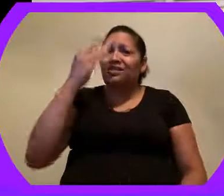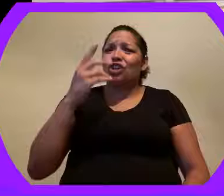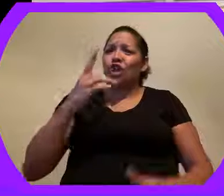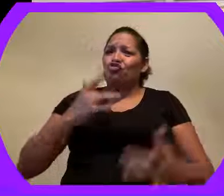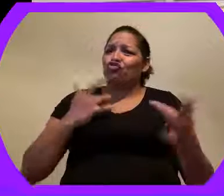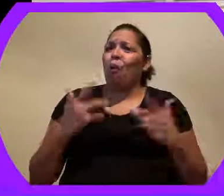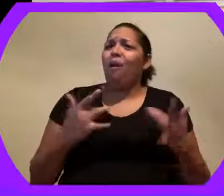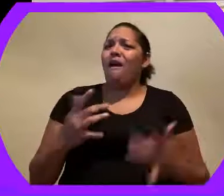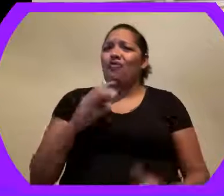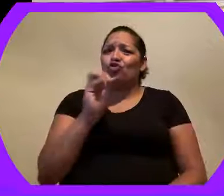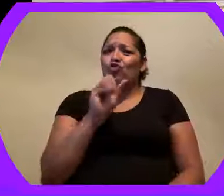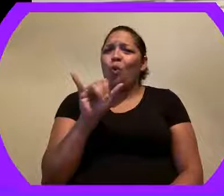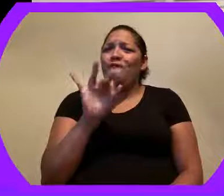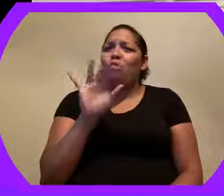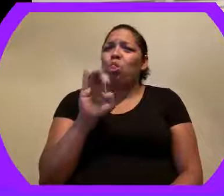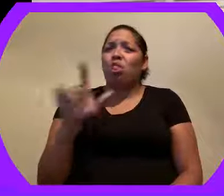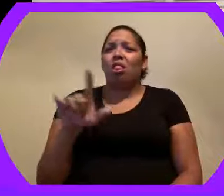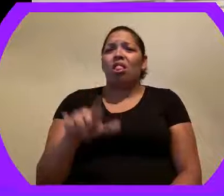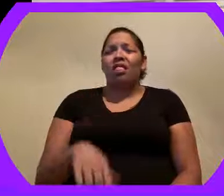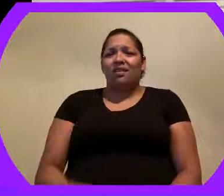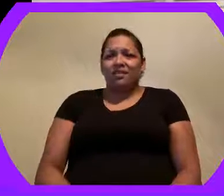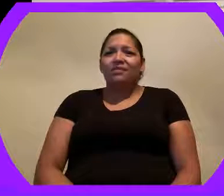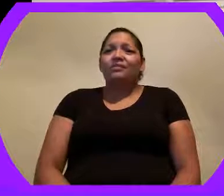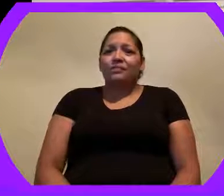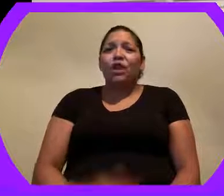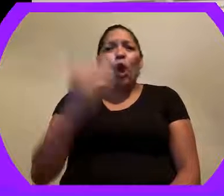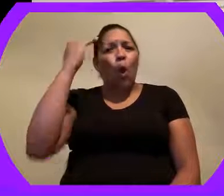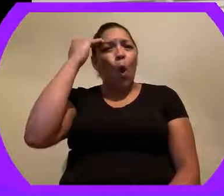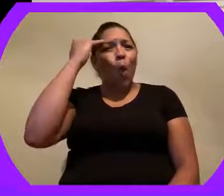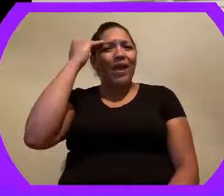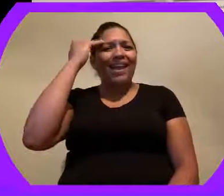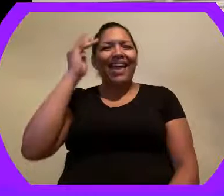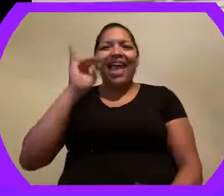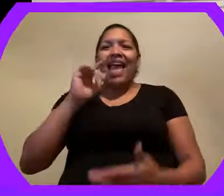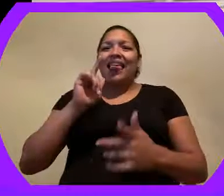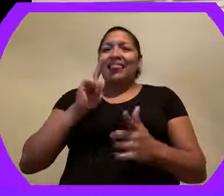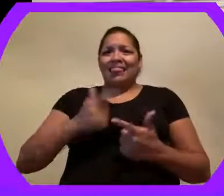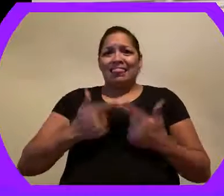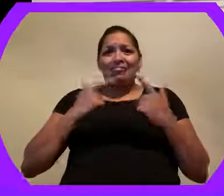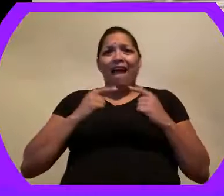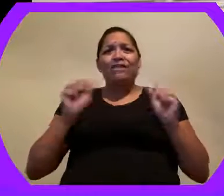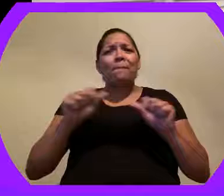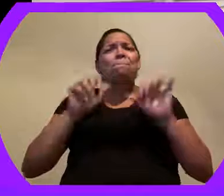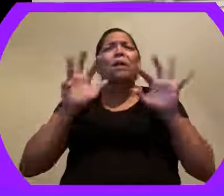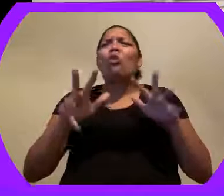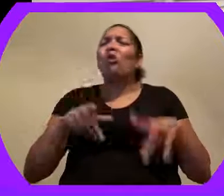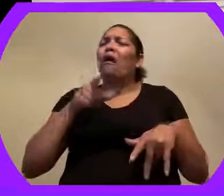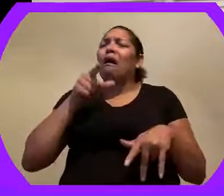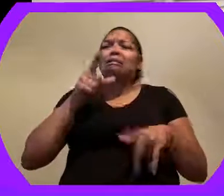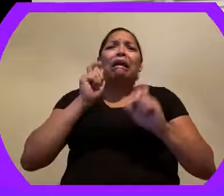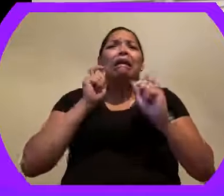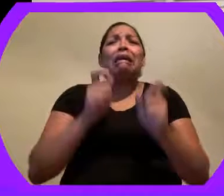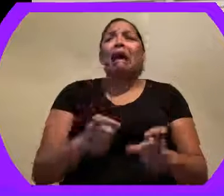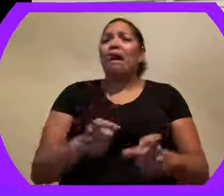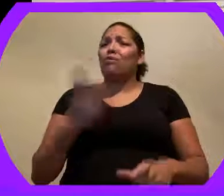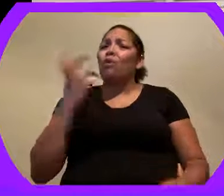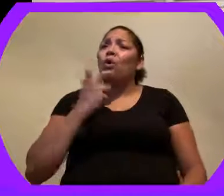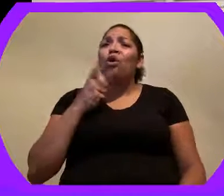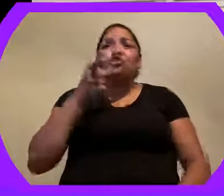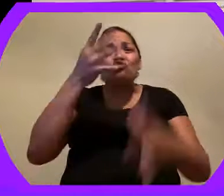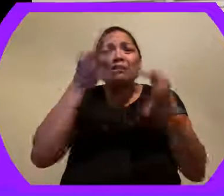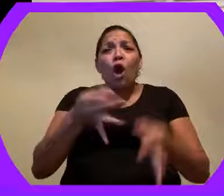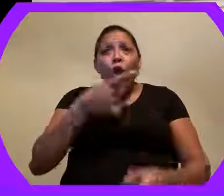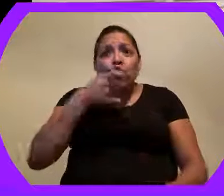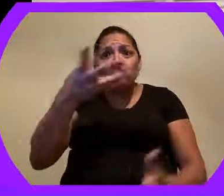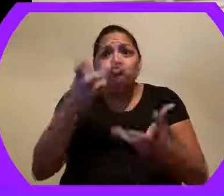So be patient, be present, be joyful. Keep going. Life is a miracle. Life is a gift. It's here for